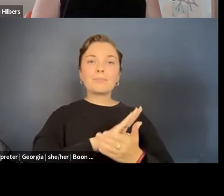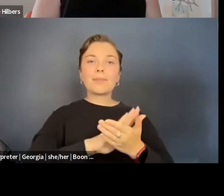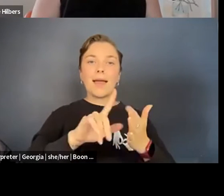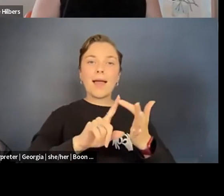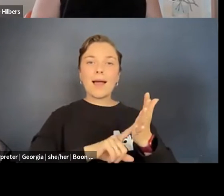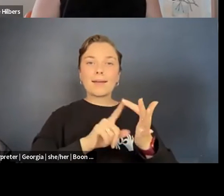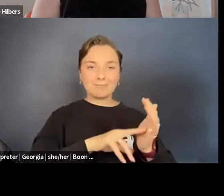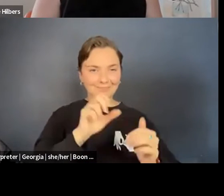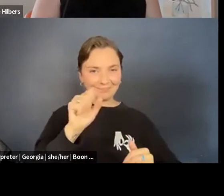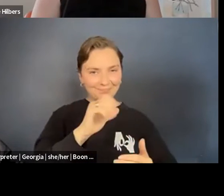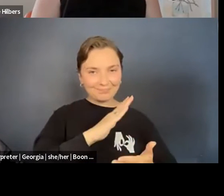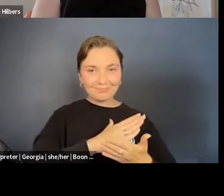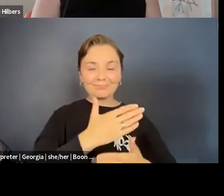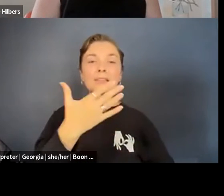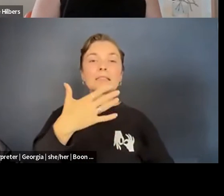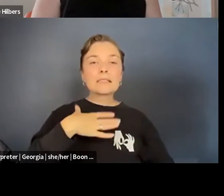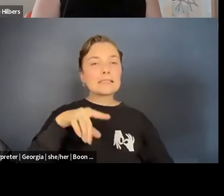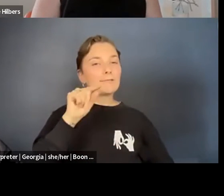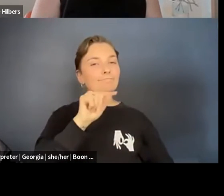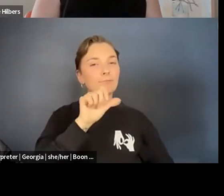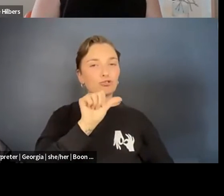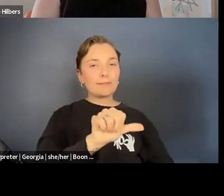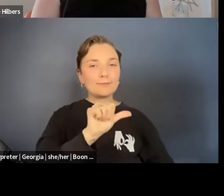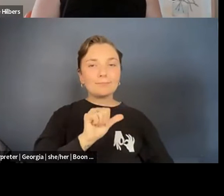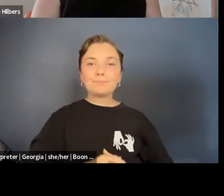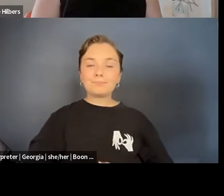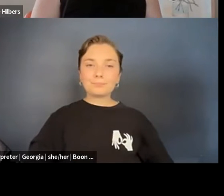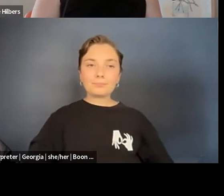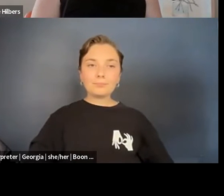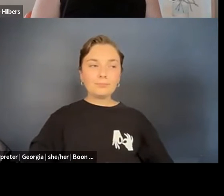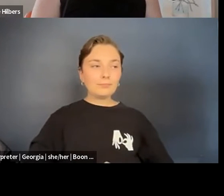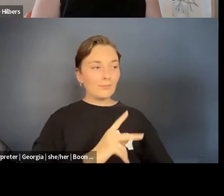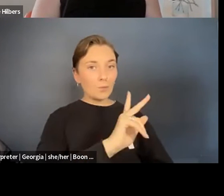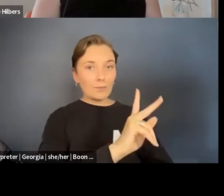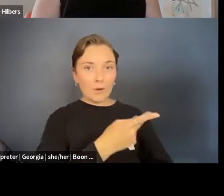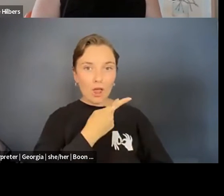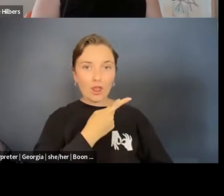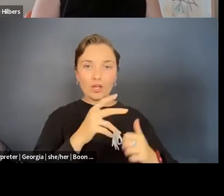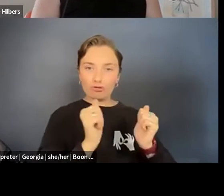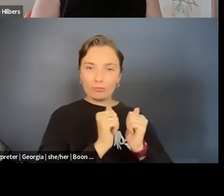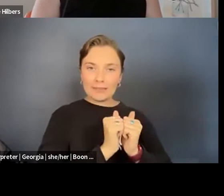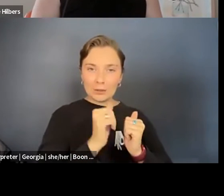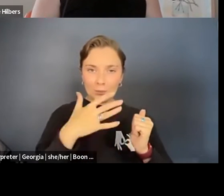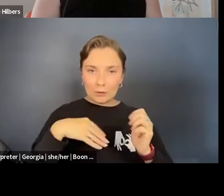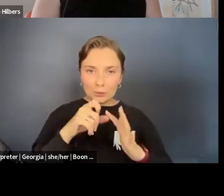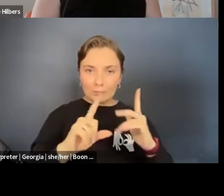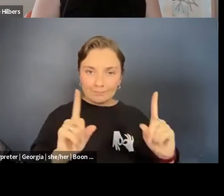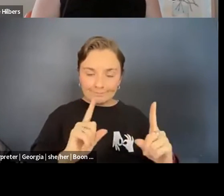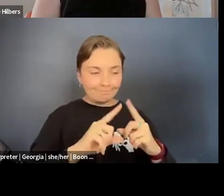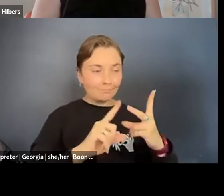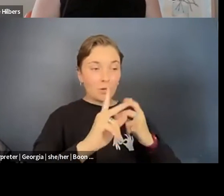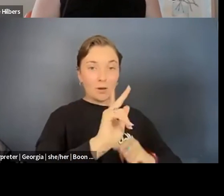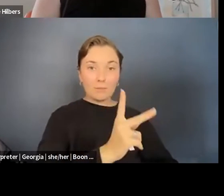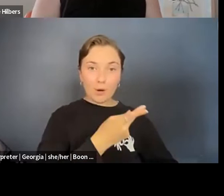Definitely. It definitely needs to be that. We both have to agree to what we're doing. We both have to respect